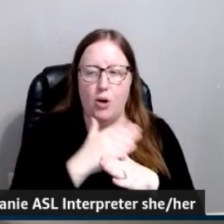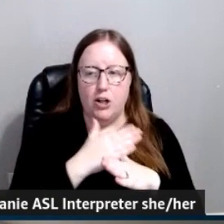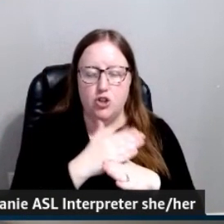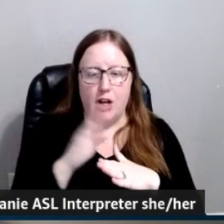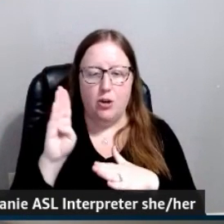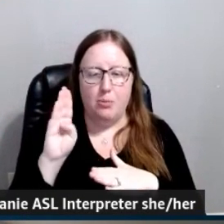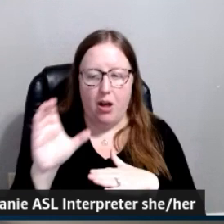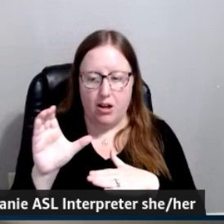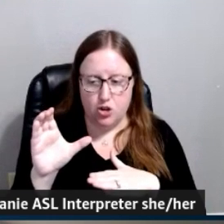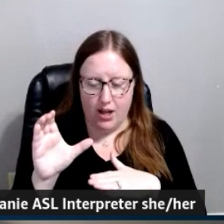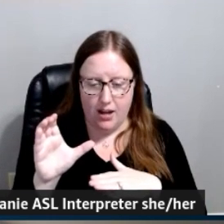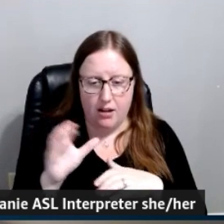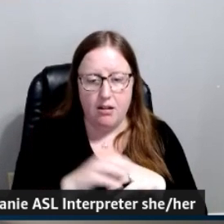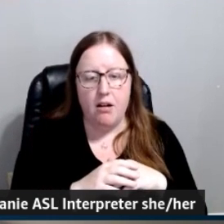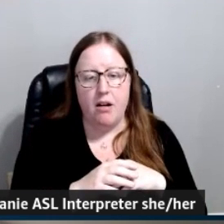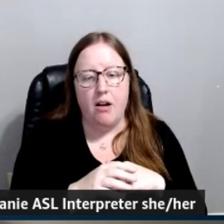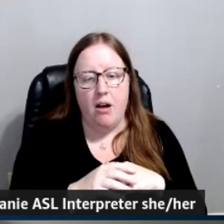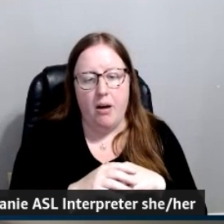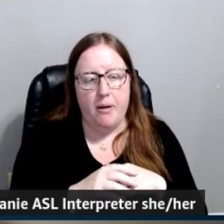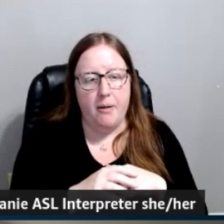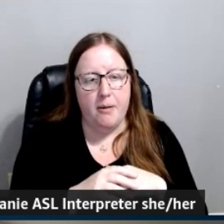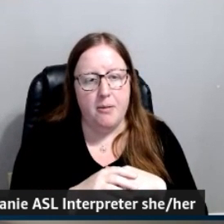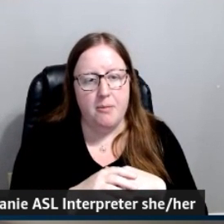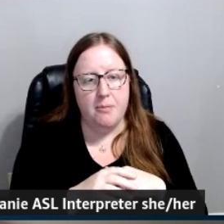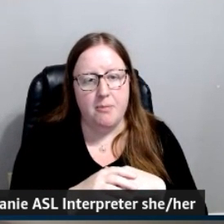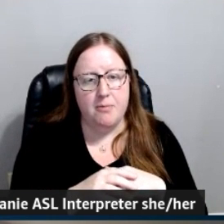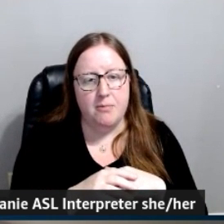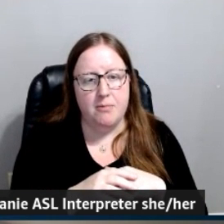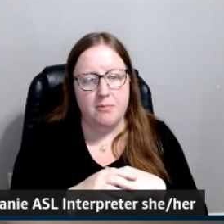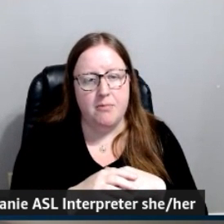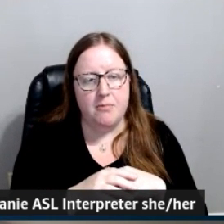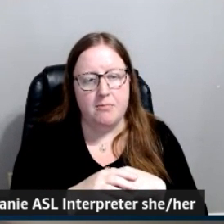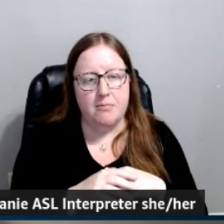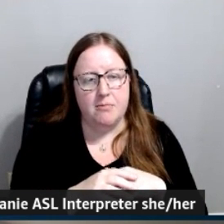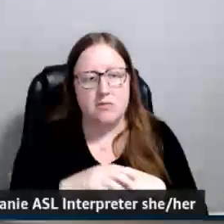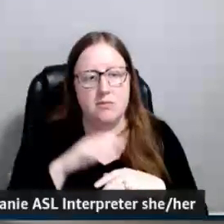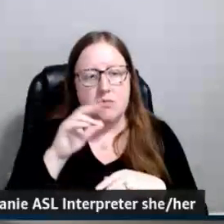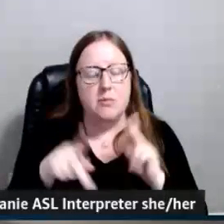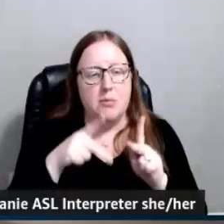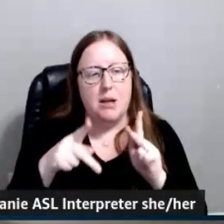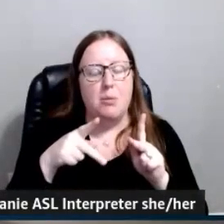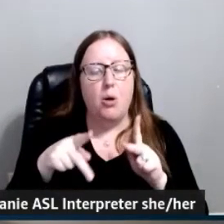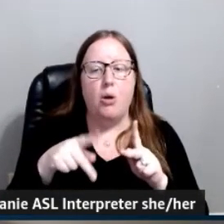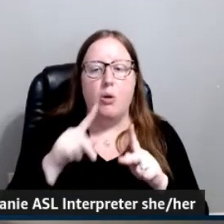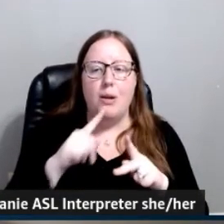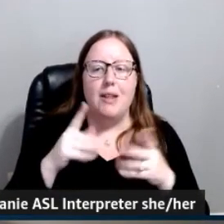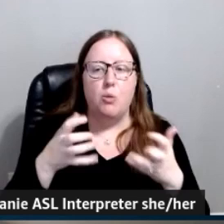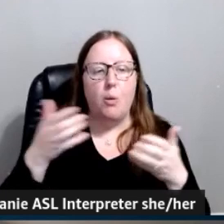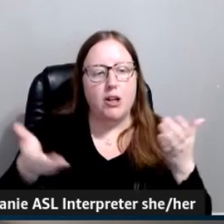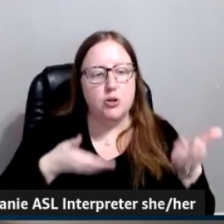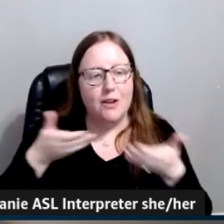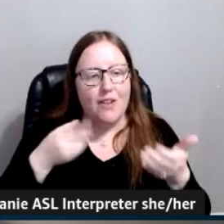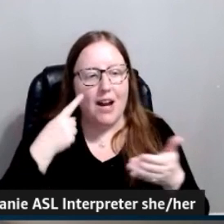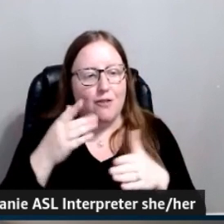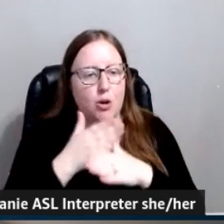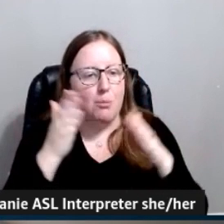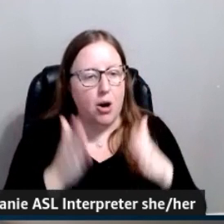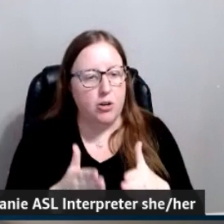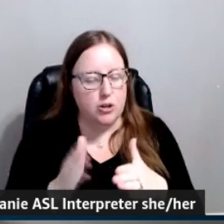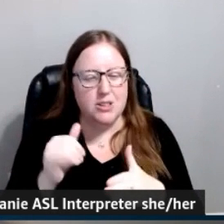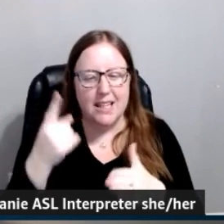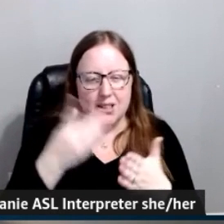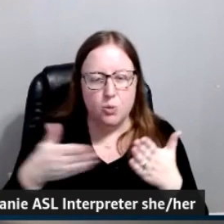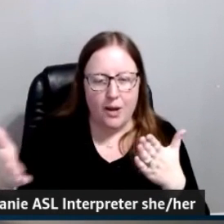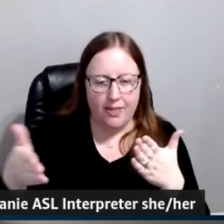blockchain that's invited. Folks are invited as partners. So that's one thing